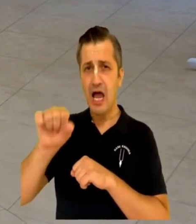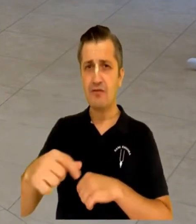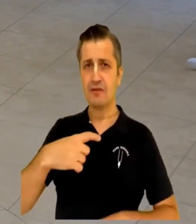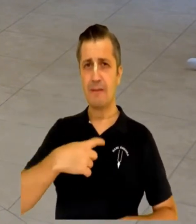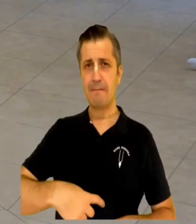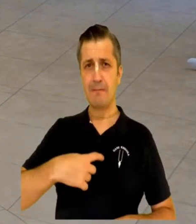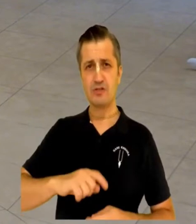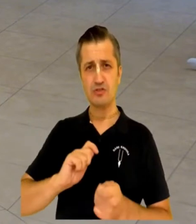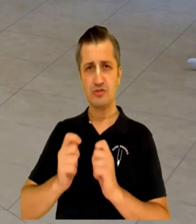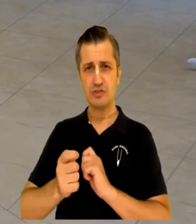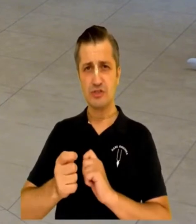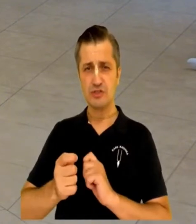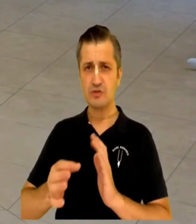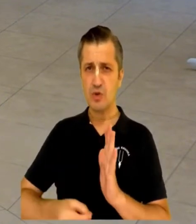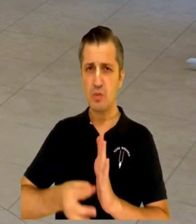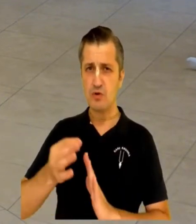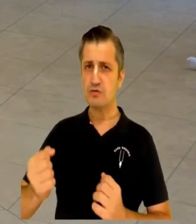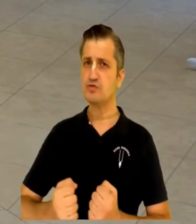you really want to have a different